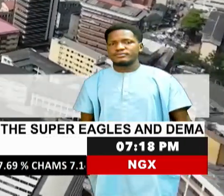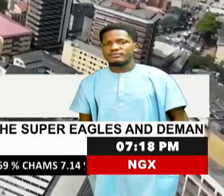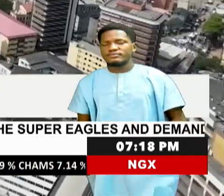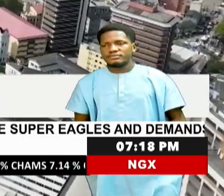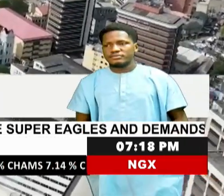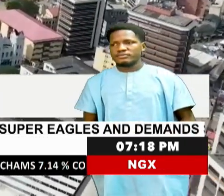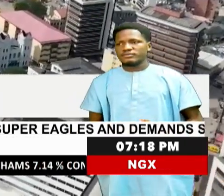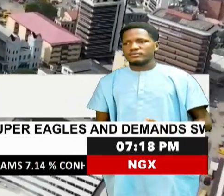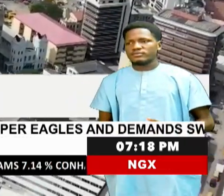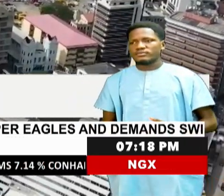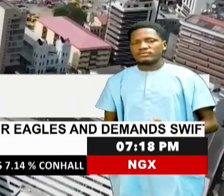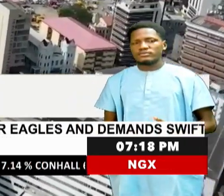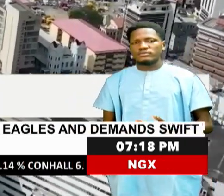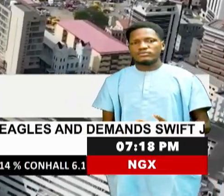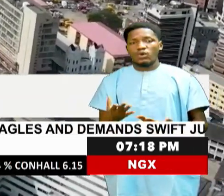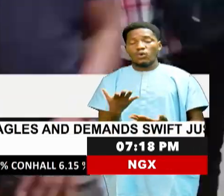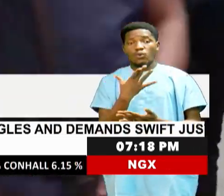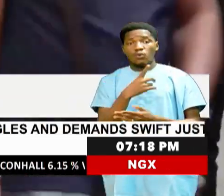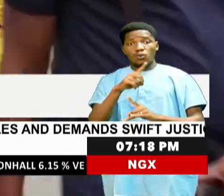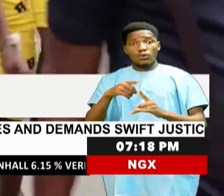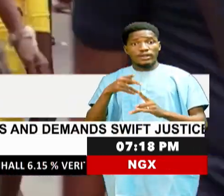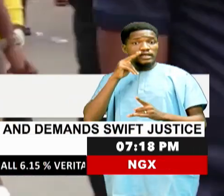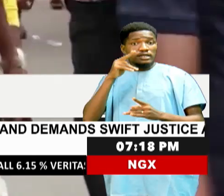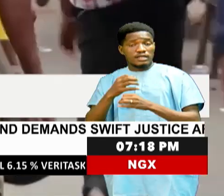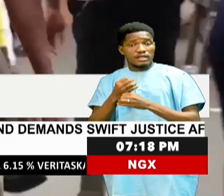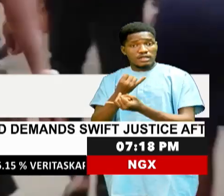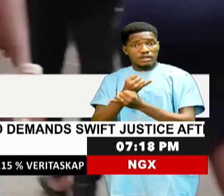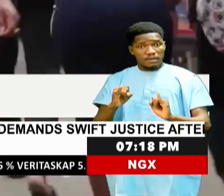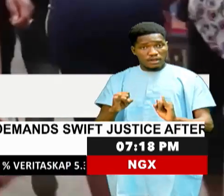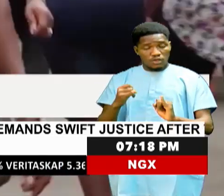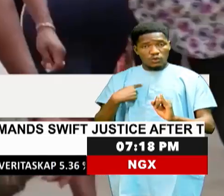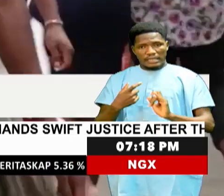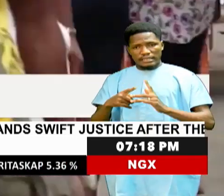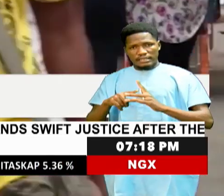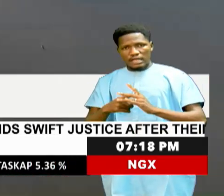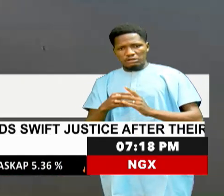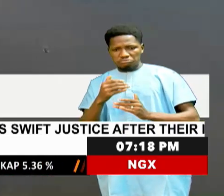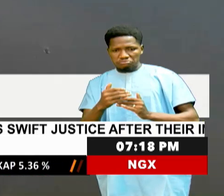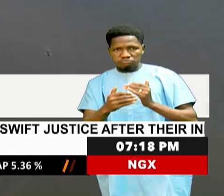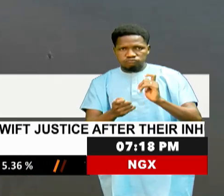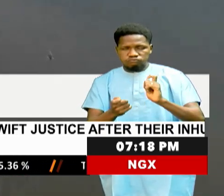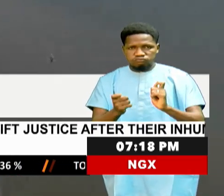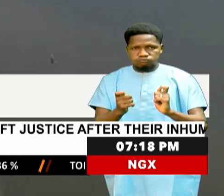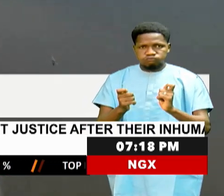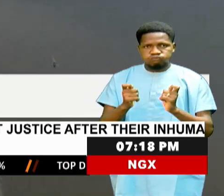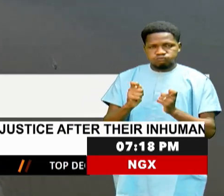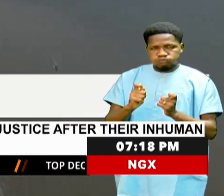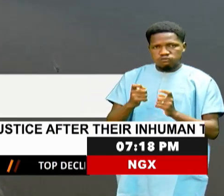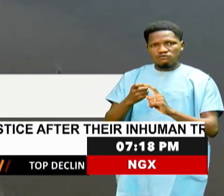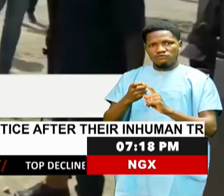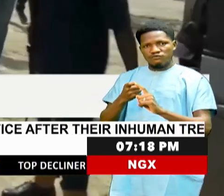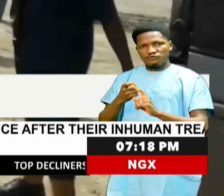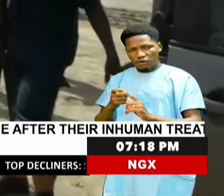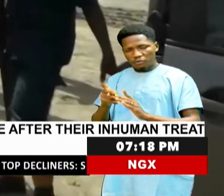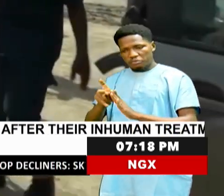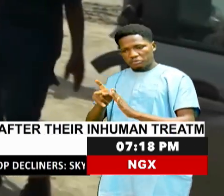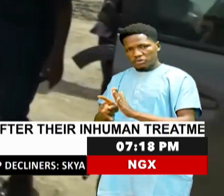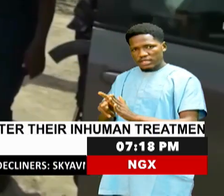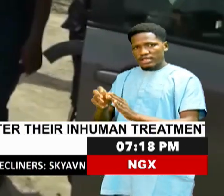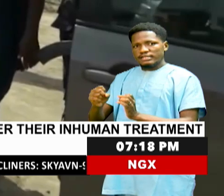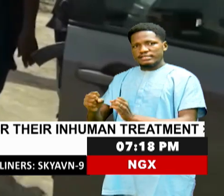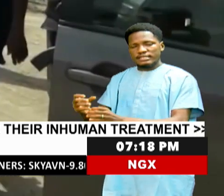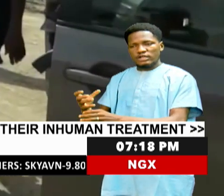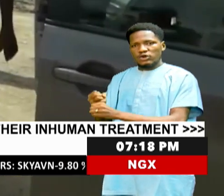At the dawn of independence, Nigeria began the gradual process of change from the legal and policing systems inherited from the